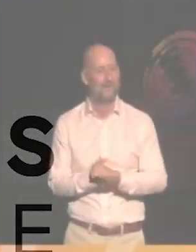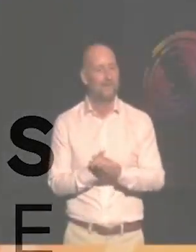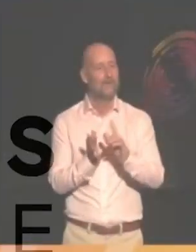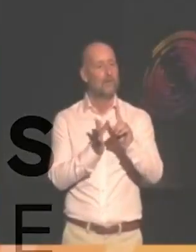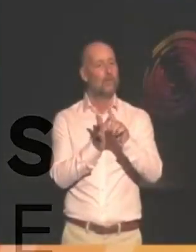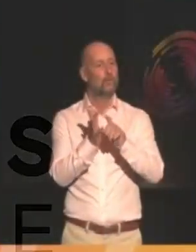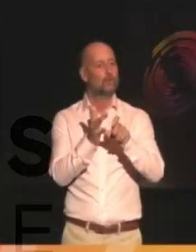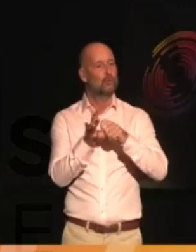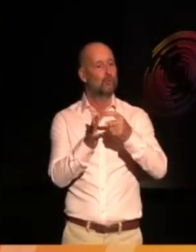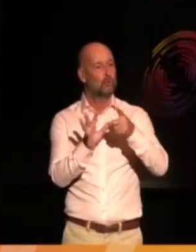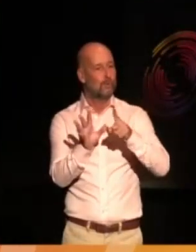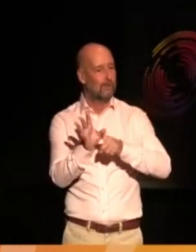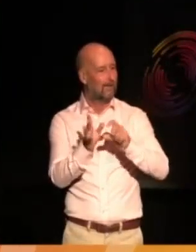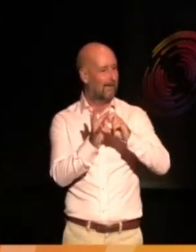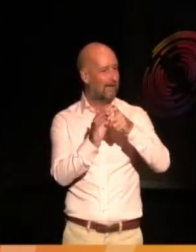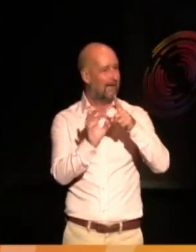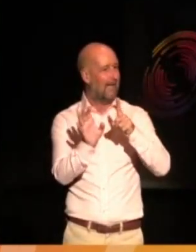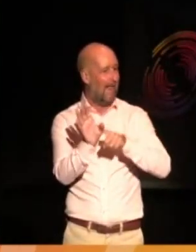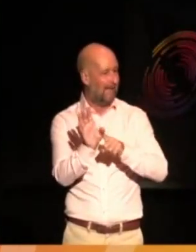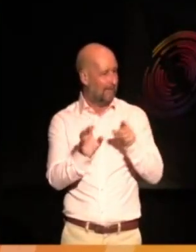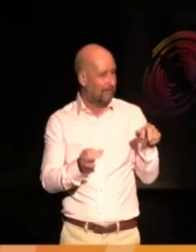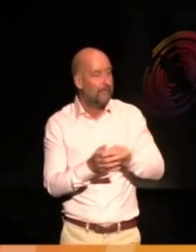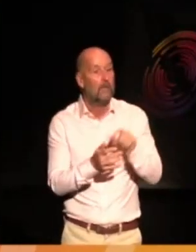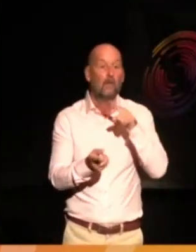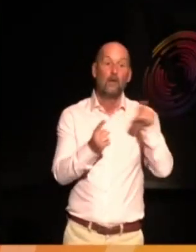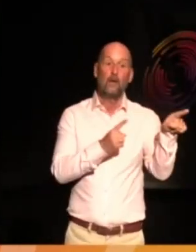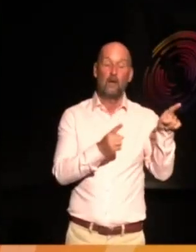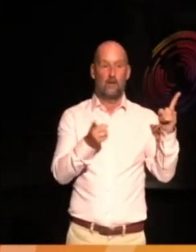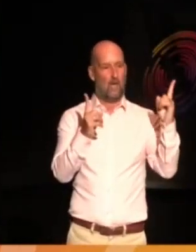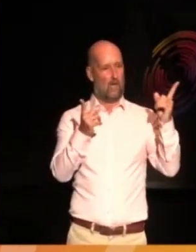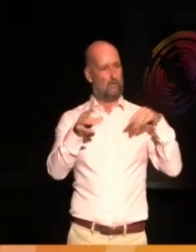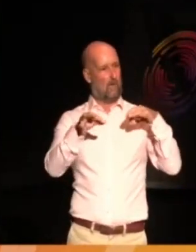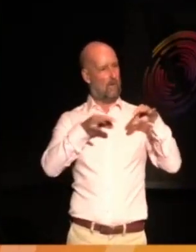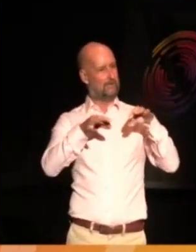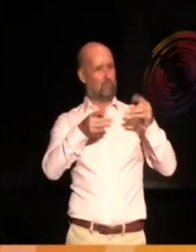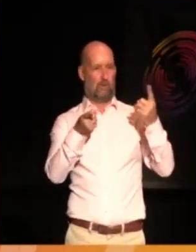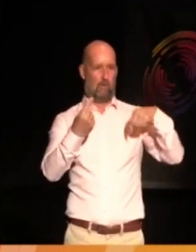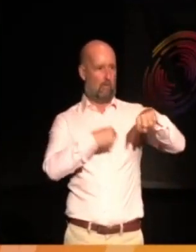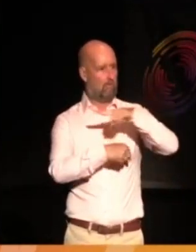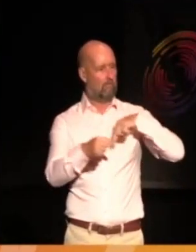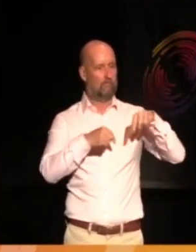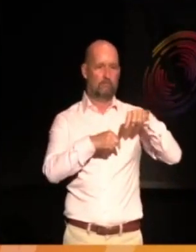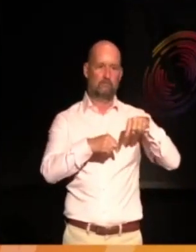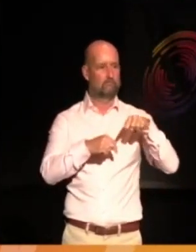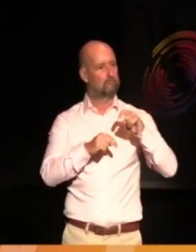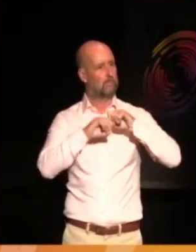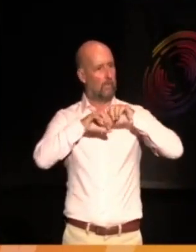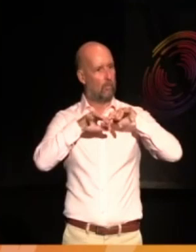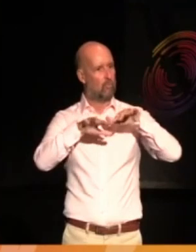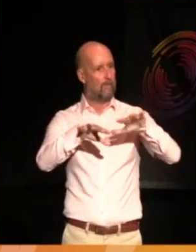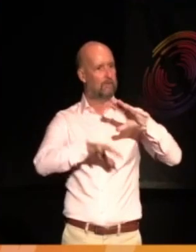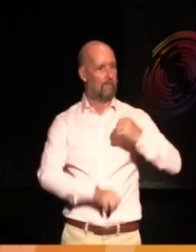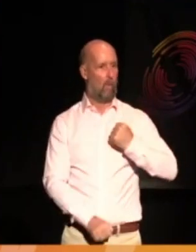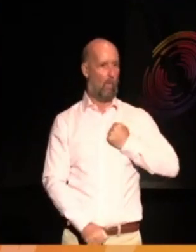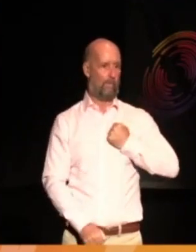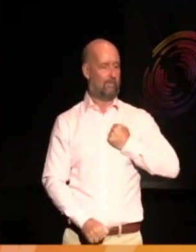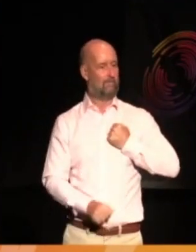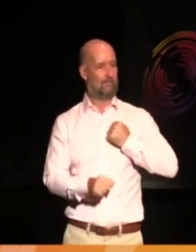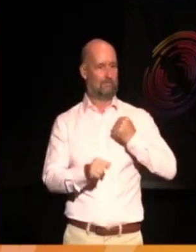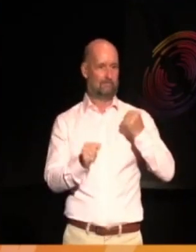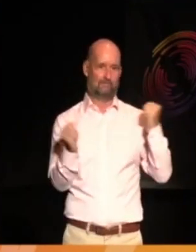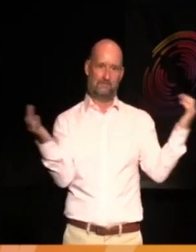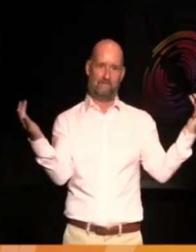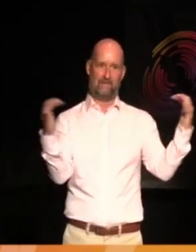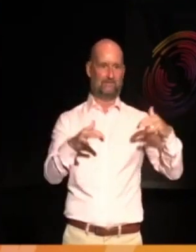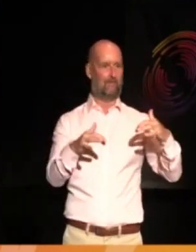I'm Jude Kelly. I'm the Artistic Director of Ripples of Hope Festival. And I just wanted to say it's great on a